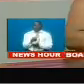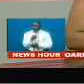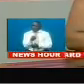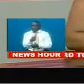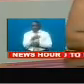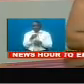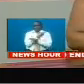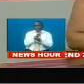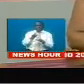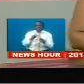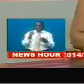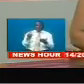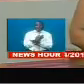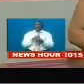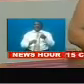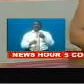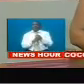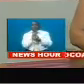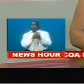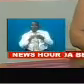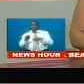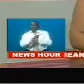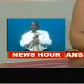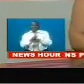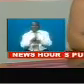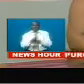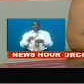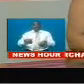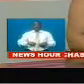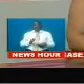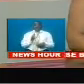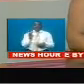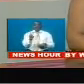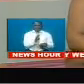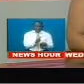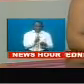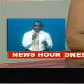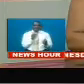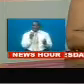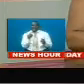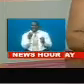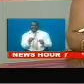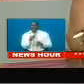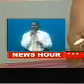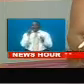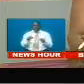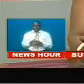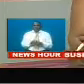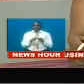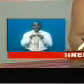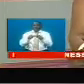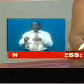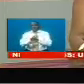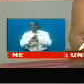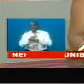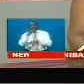With little or no financial support, some business-oriented youth in the Upper West region are unable to pursue